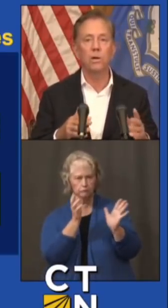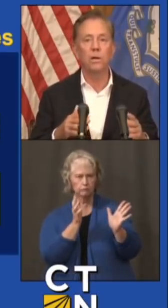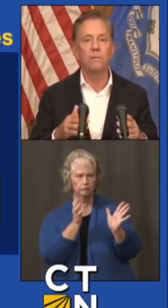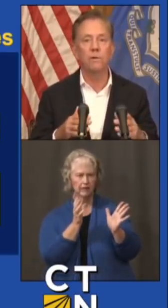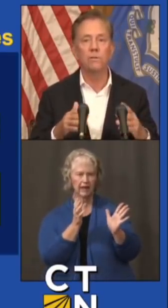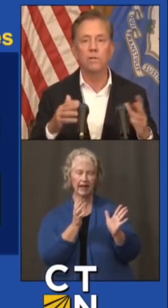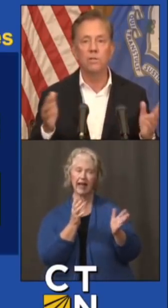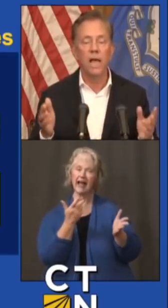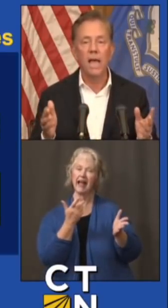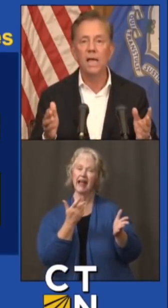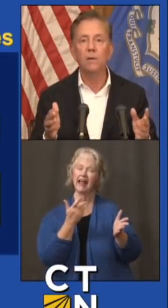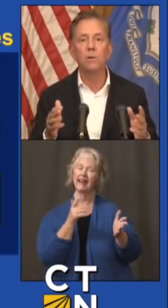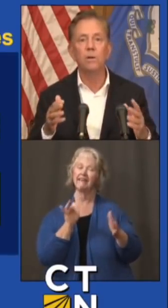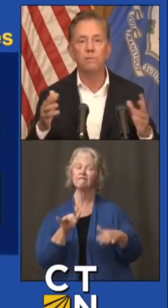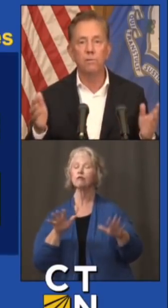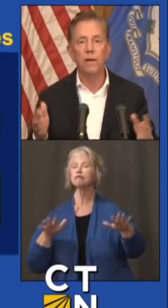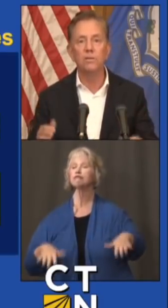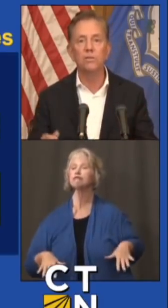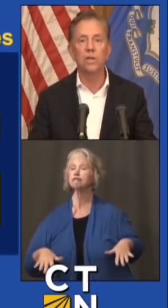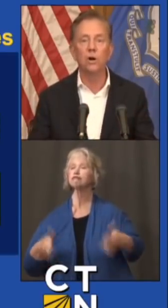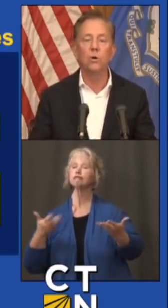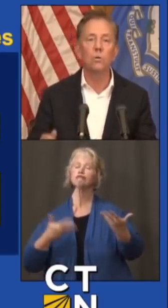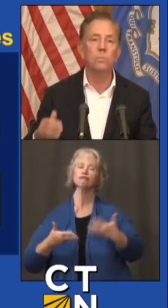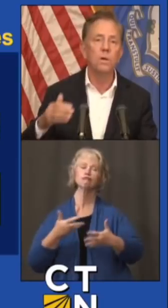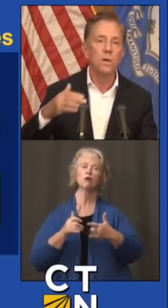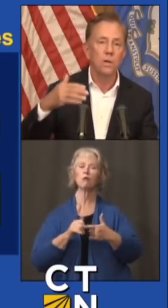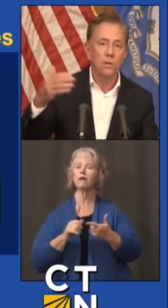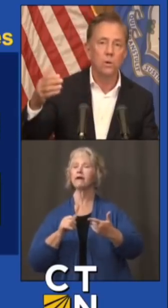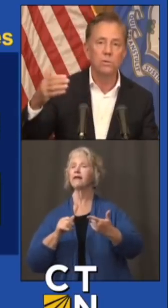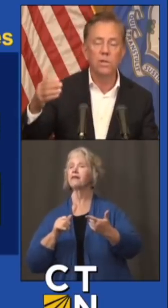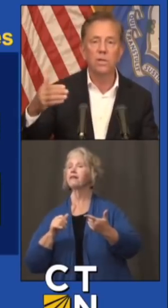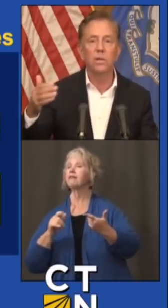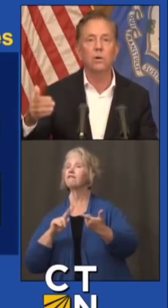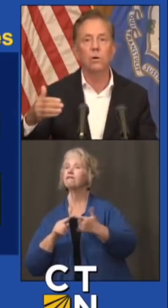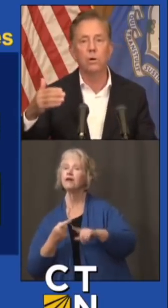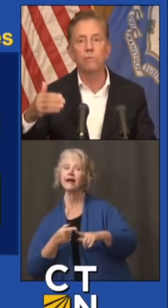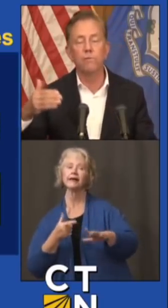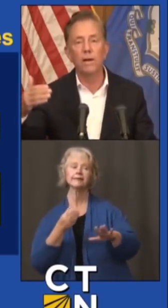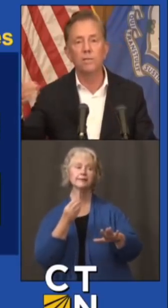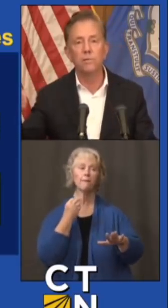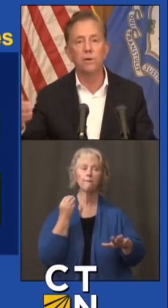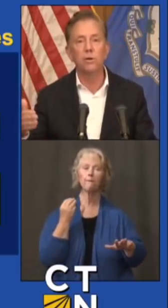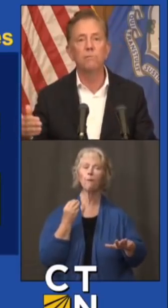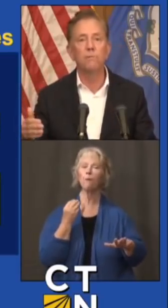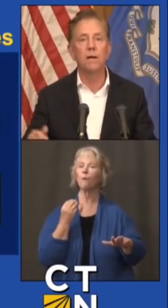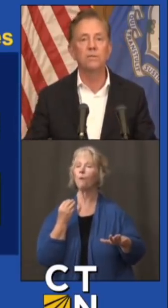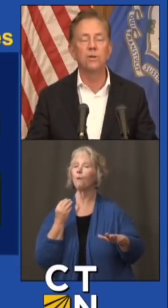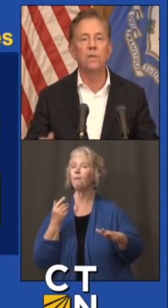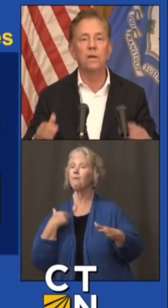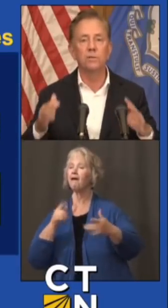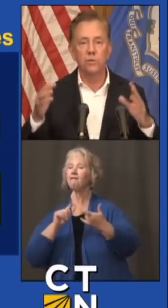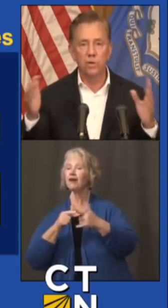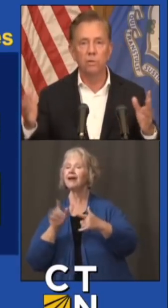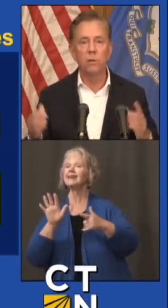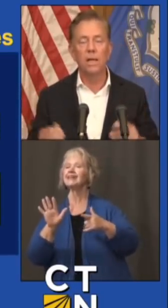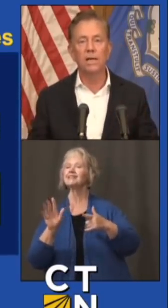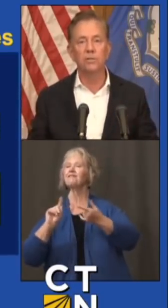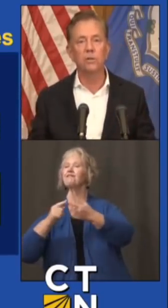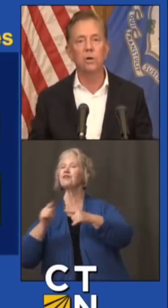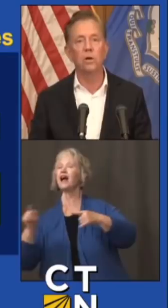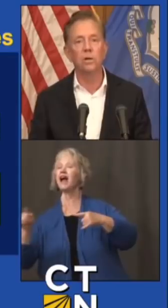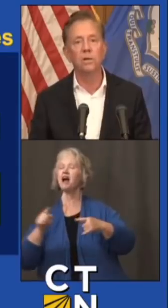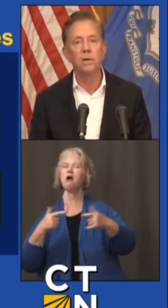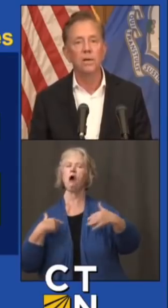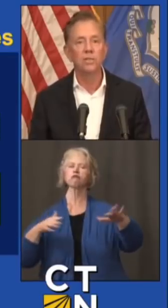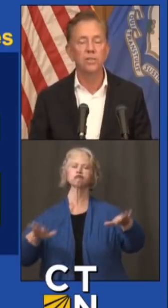doing it if you're just hanging with your friends at home. Those that, are good friends of your good friends are there so you can relax